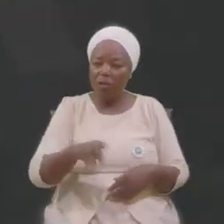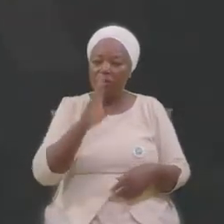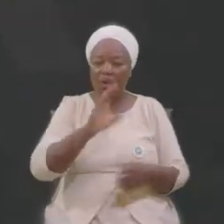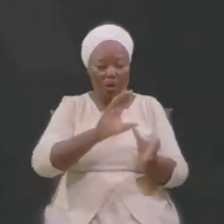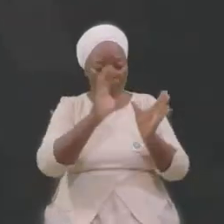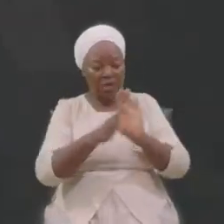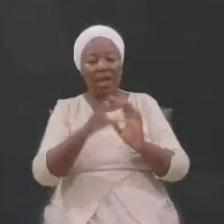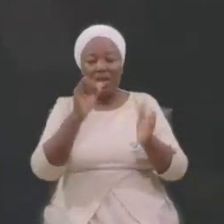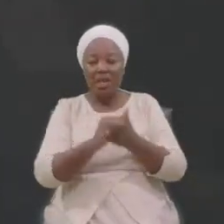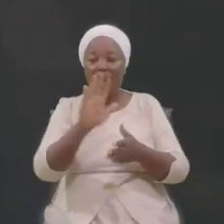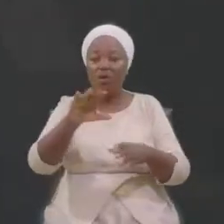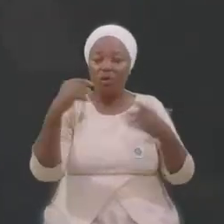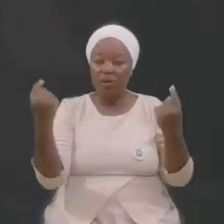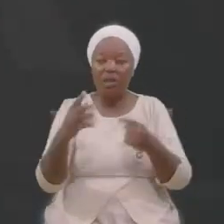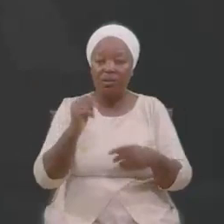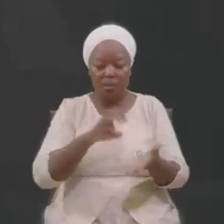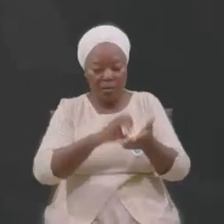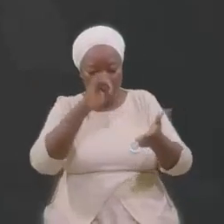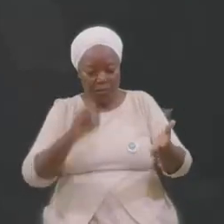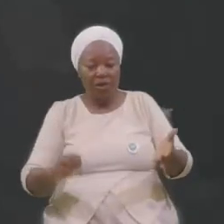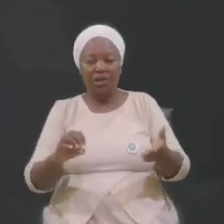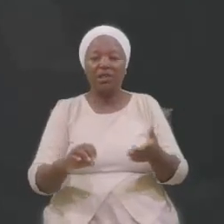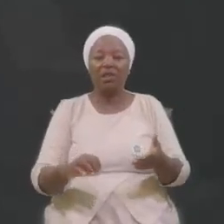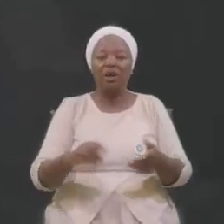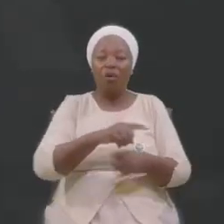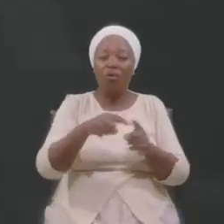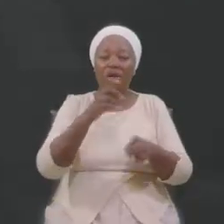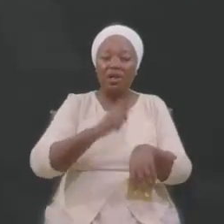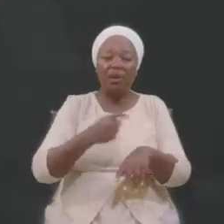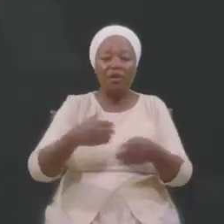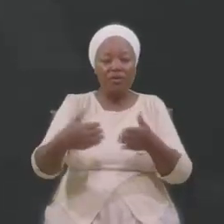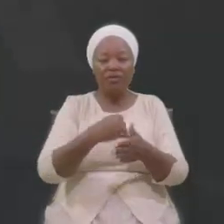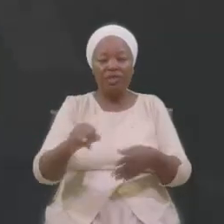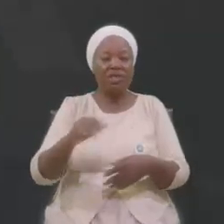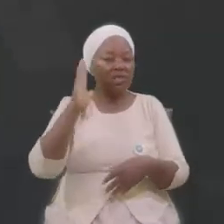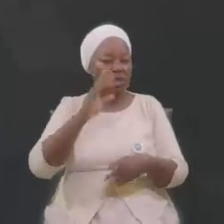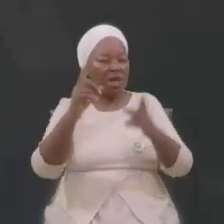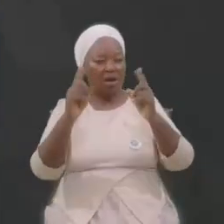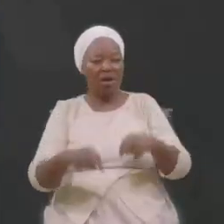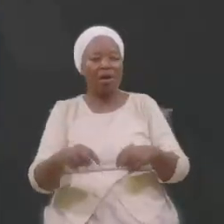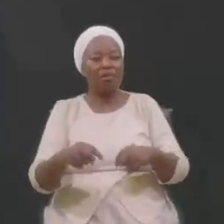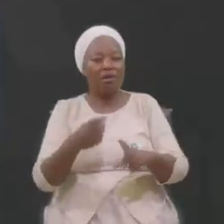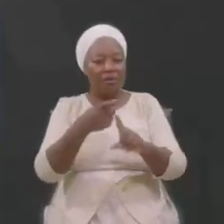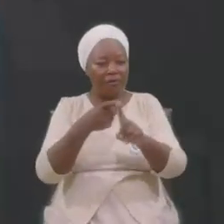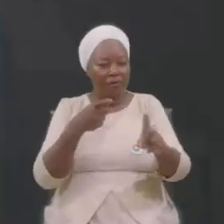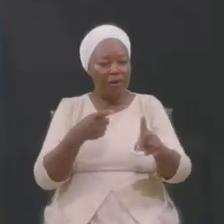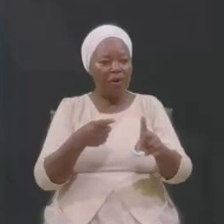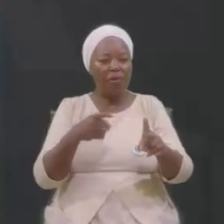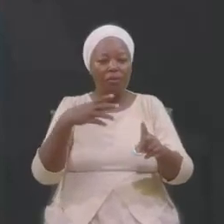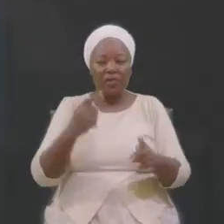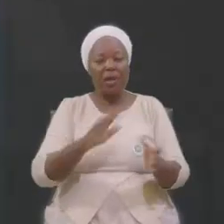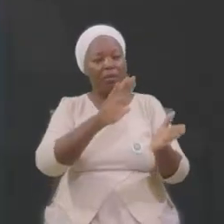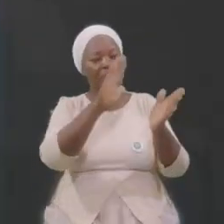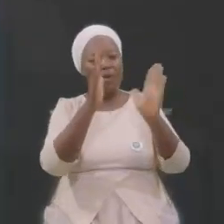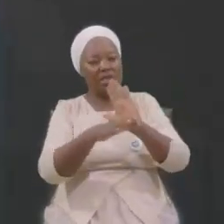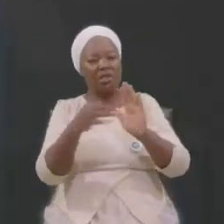sins may be blotted out, when the times of refreshing shall come from the presence of